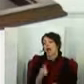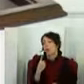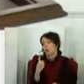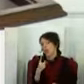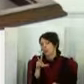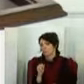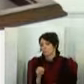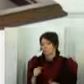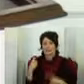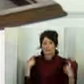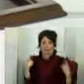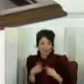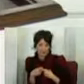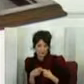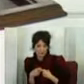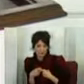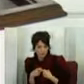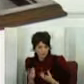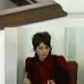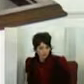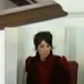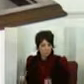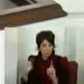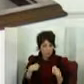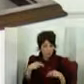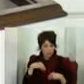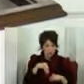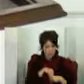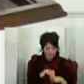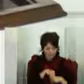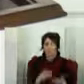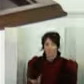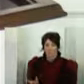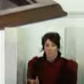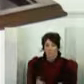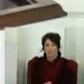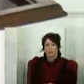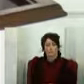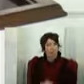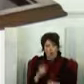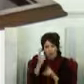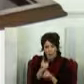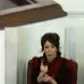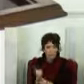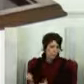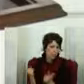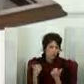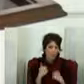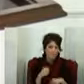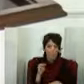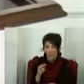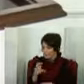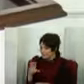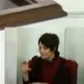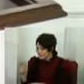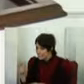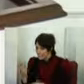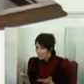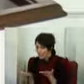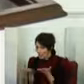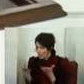Spanish. So please do join us over the Christmas holidays. For those of you who are regulars at Metropolitan Community Church here at